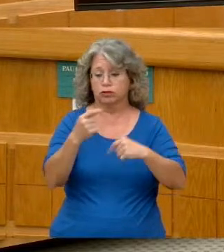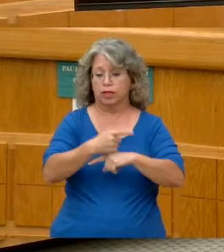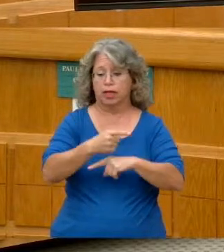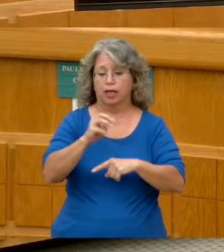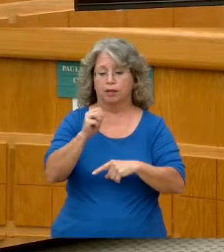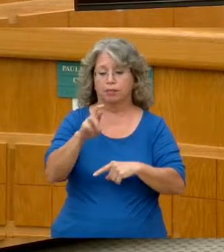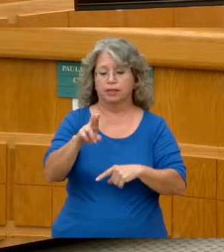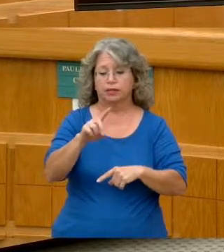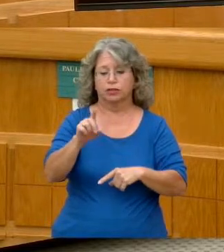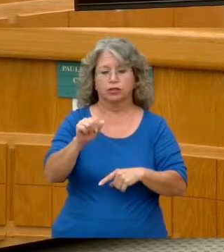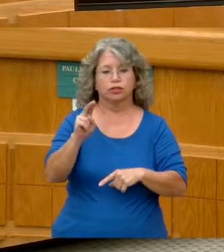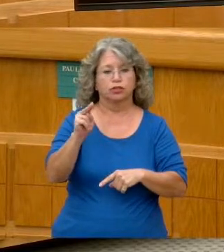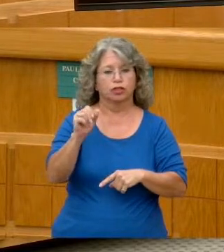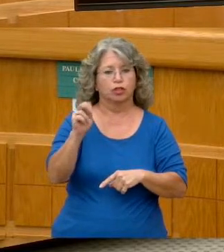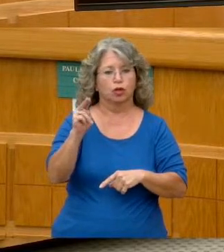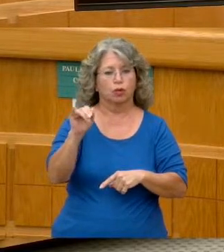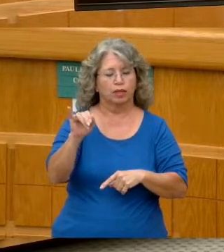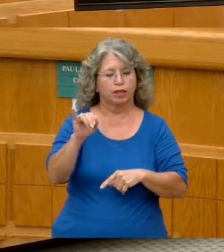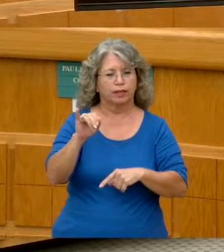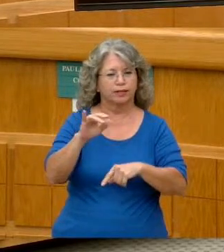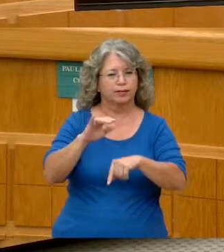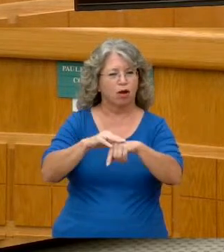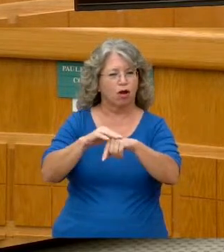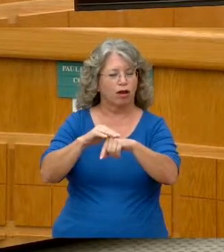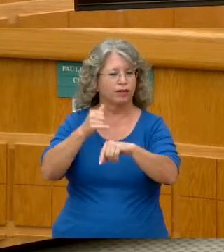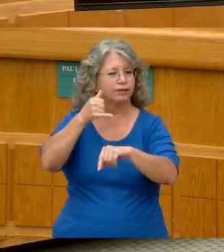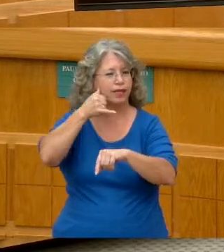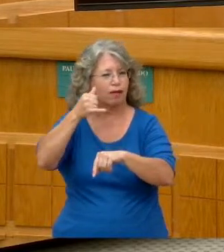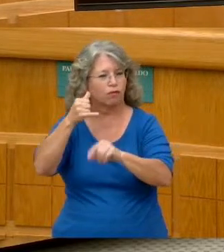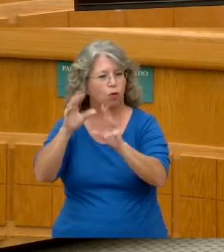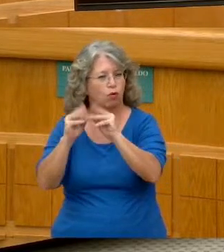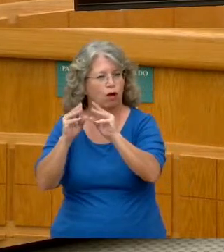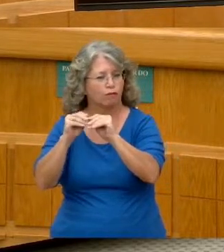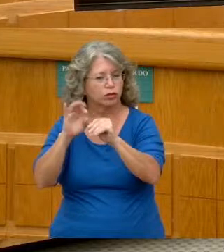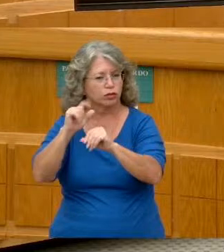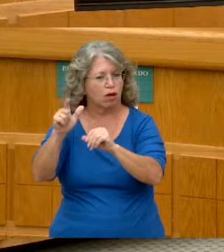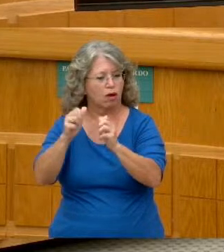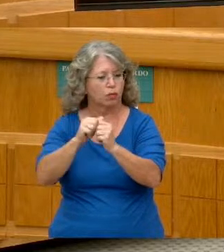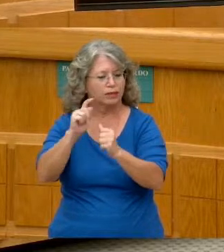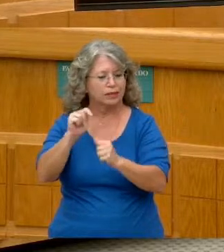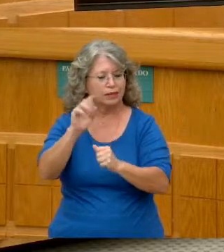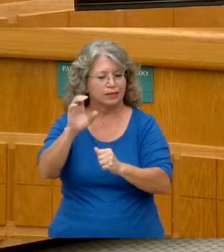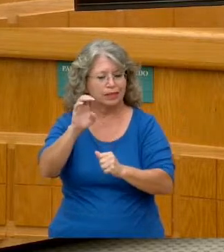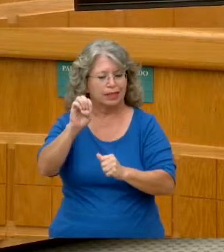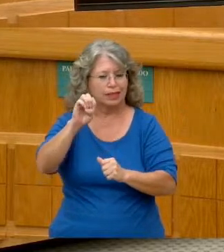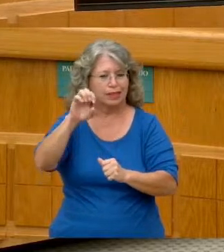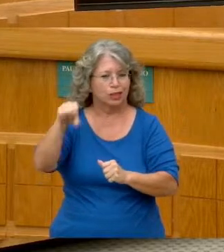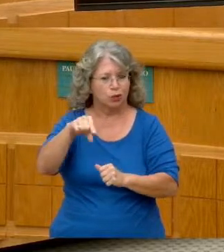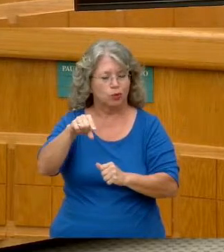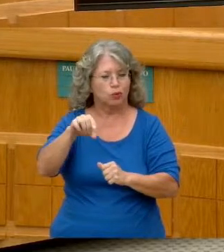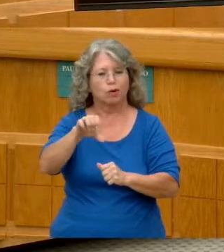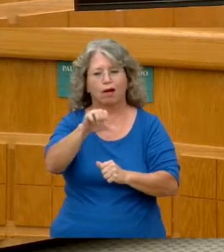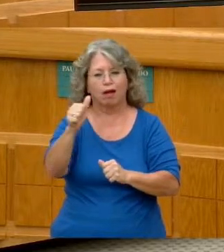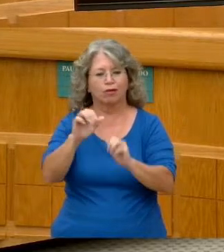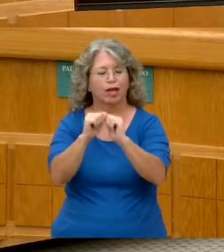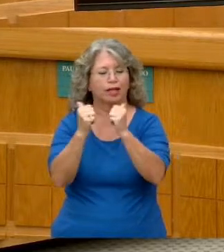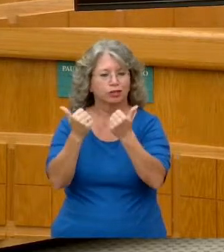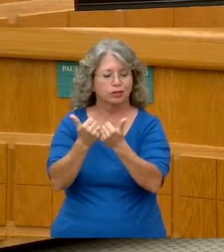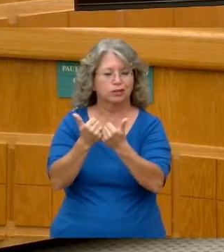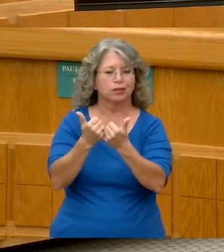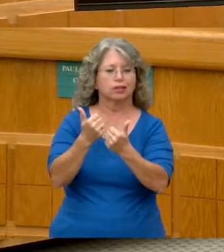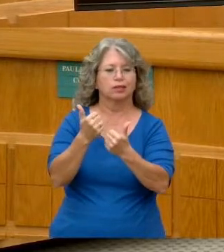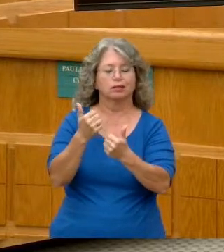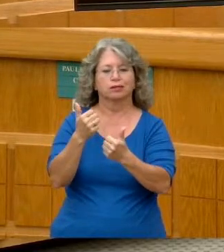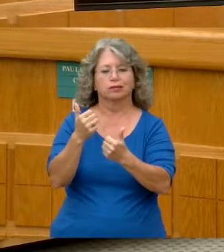is upstairs on a conference call at 5 o'clock with the TCEQ and other agencies that are involved, the Coast Guard and others